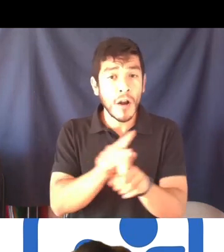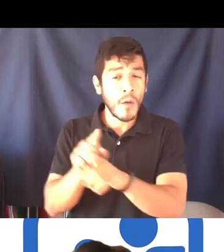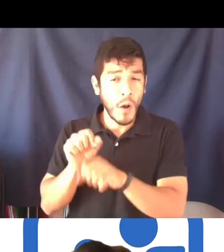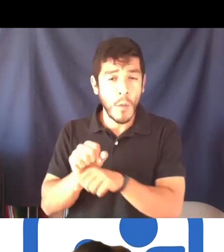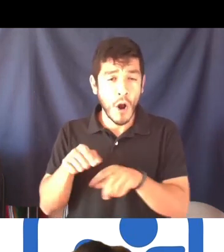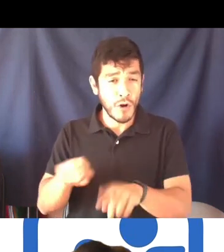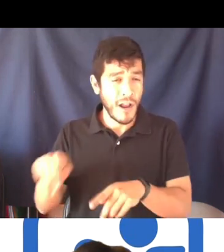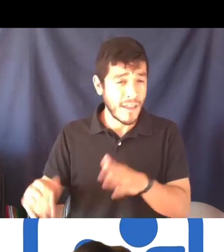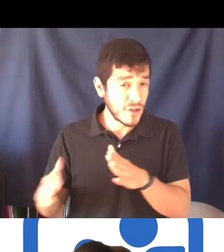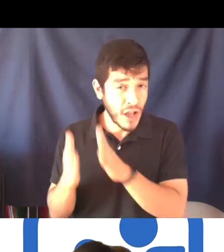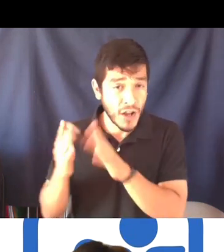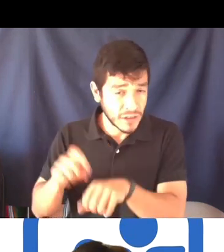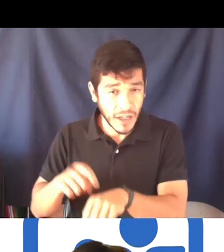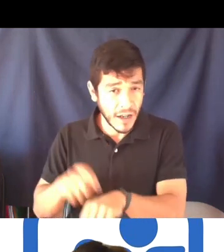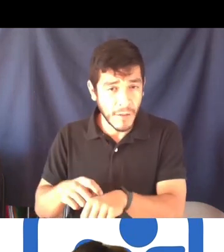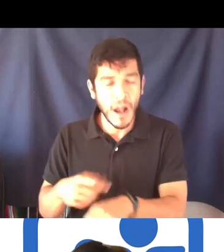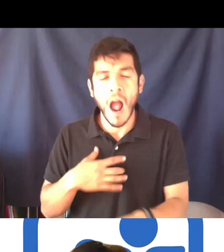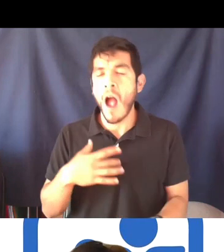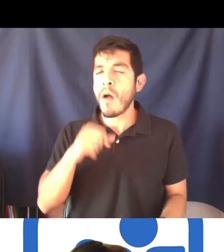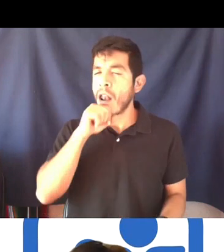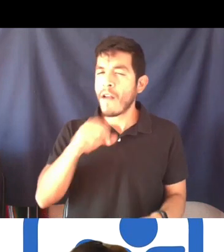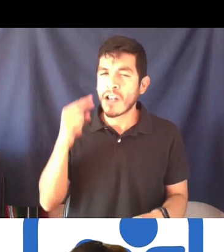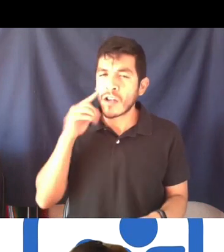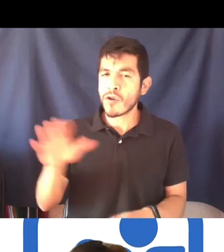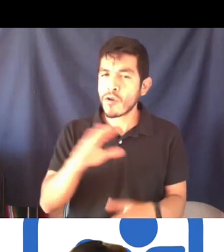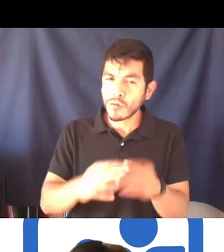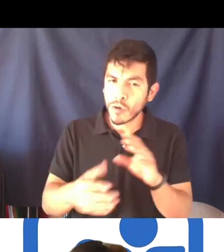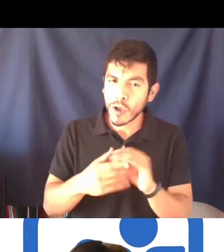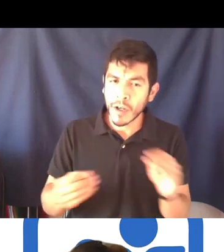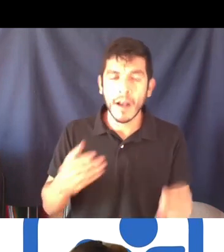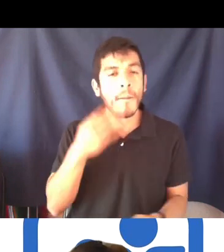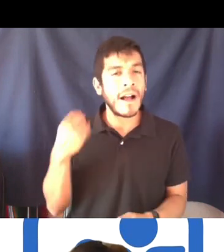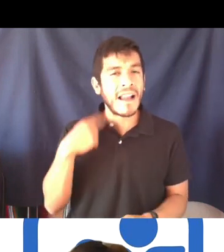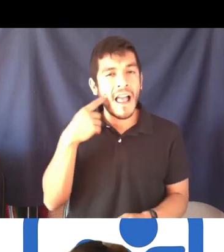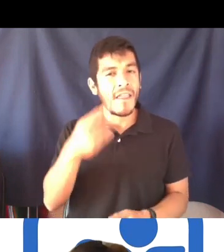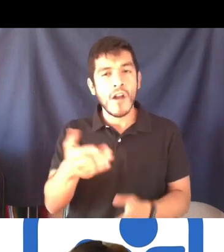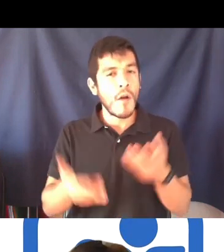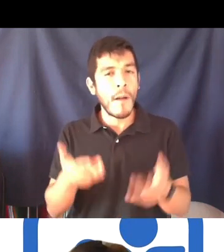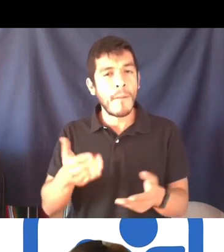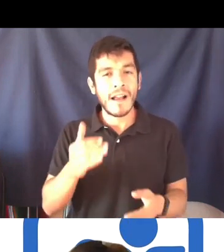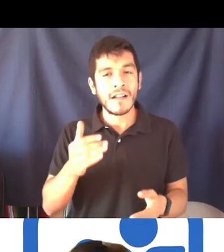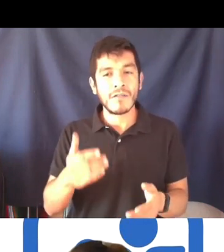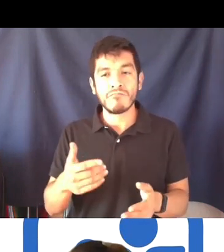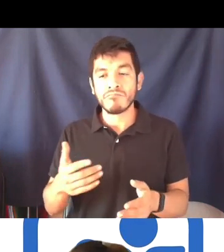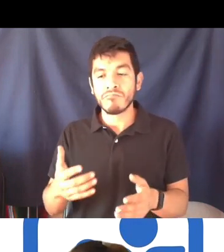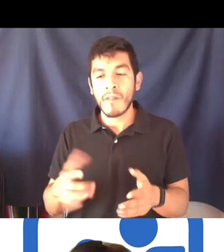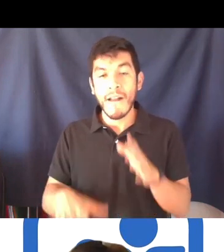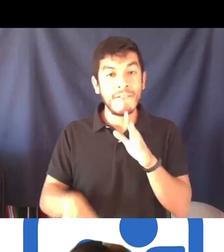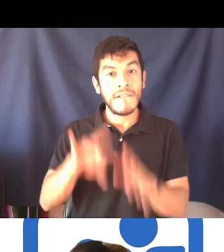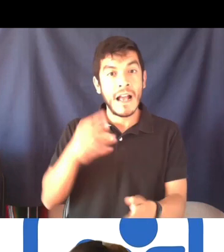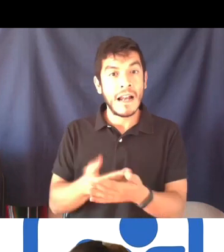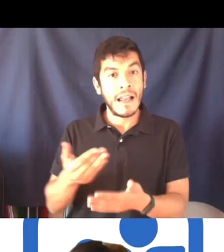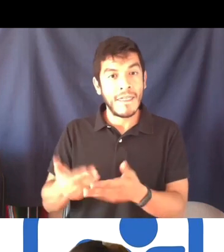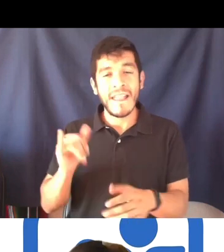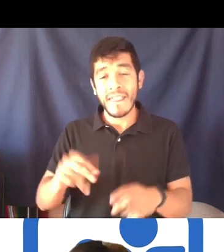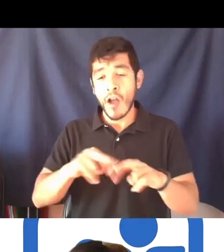challenging time, I'd love to hear those stories, because I think you're probably unearthing things that you know, research has